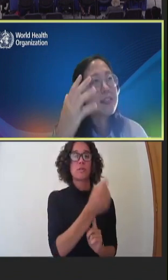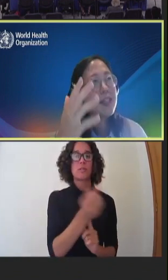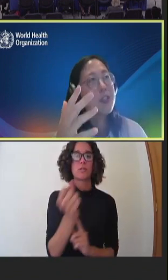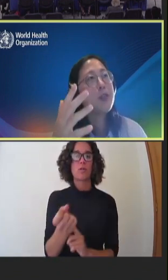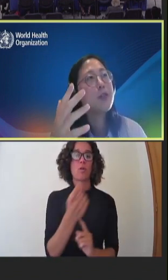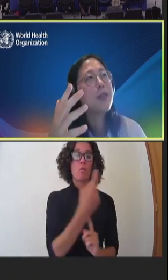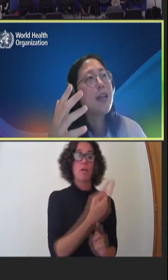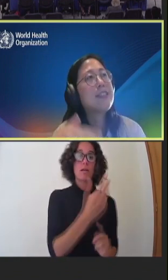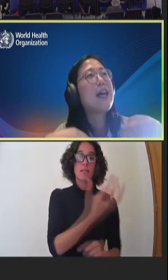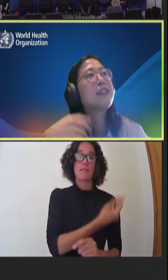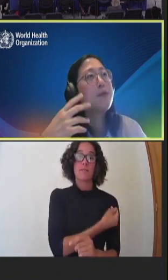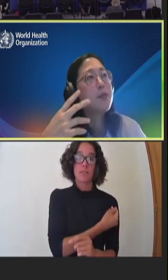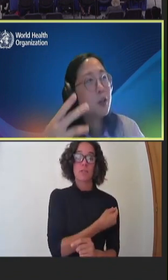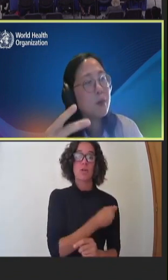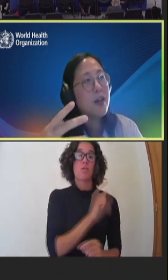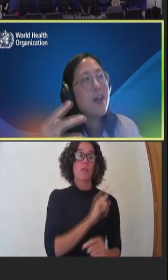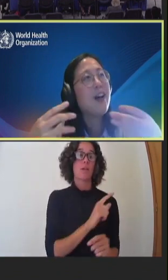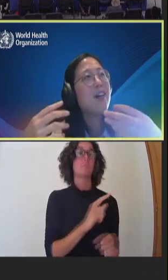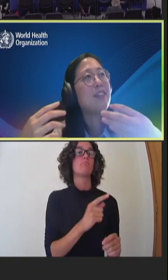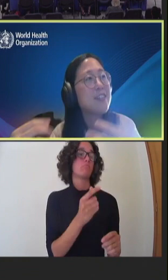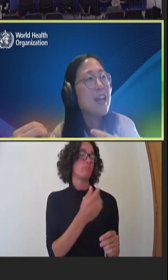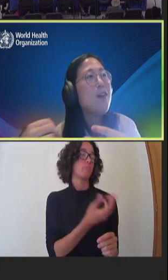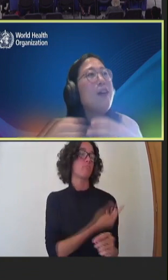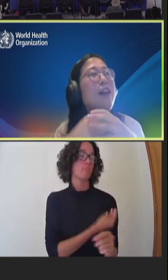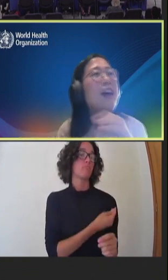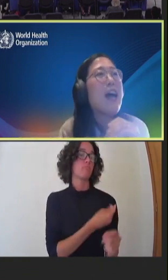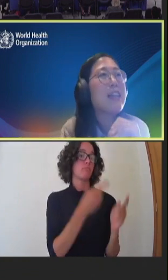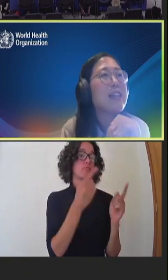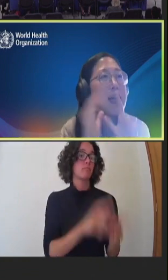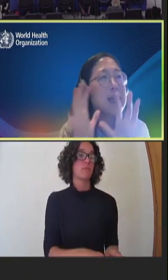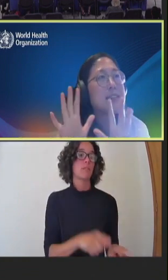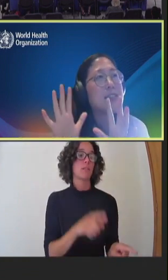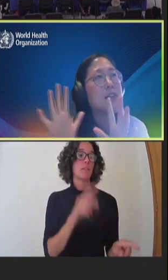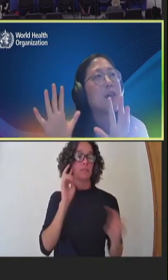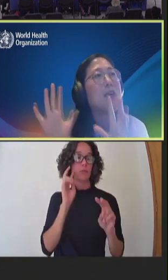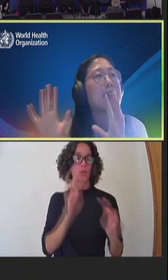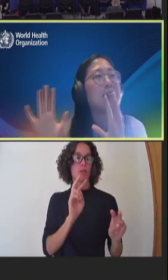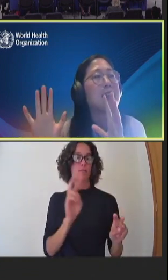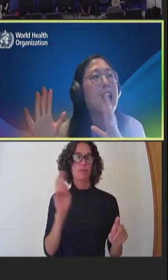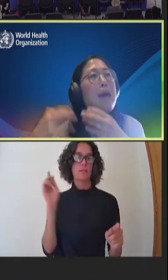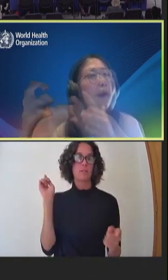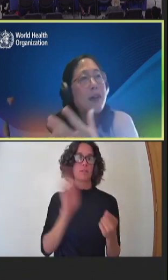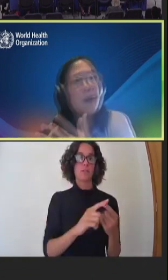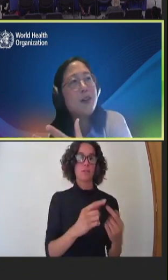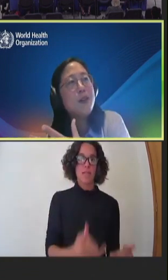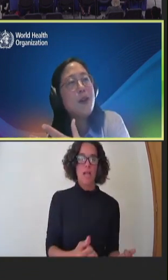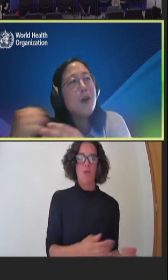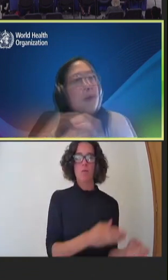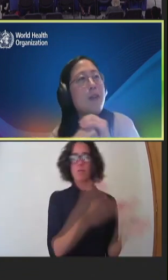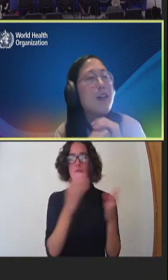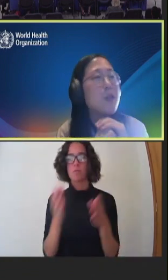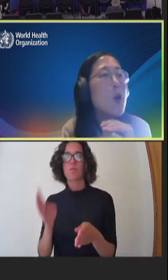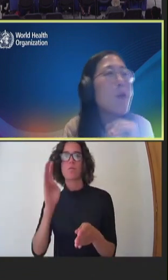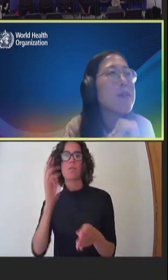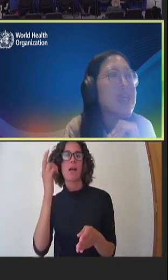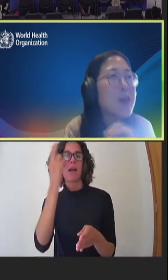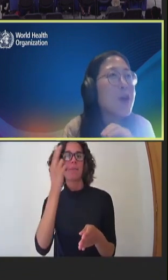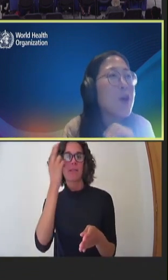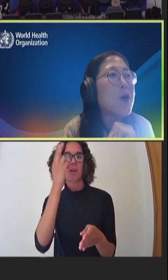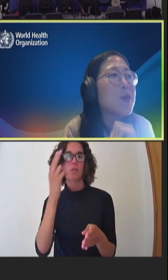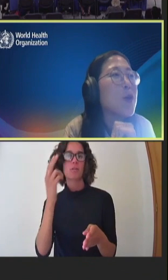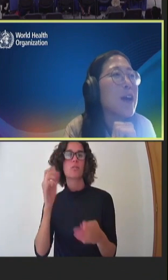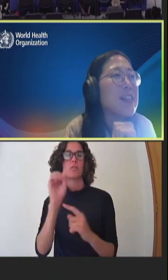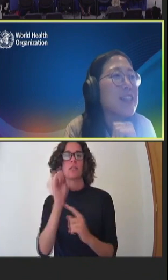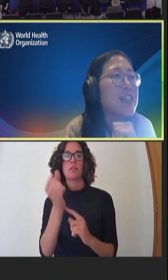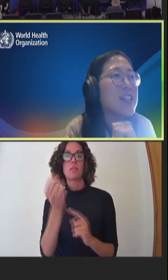where vaccination took place as observed until now. And the second scenario is the hypothetical of